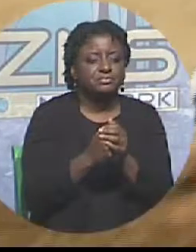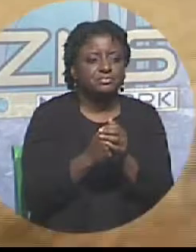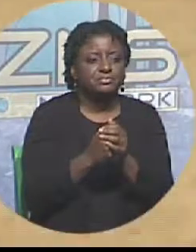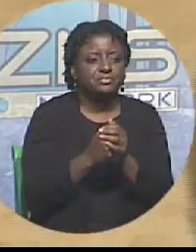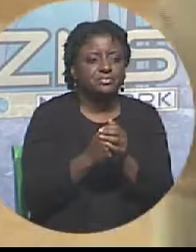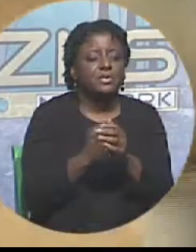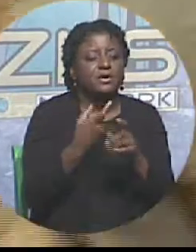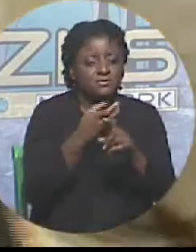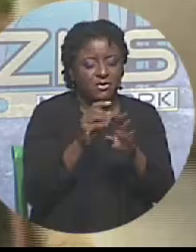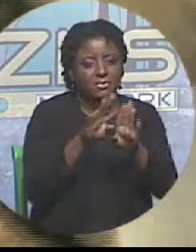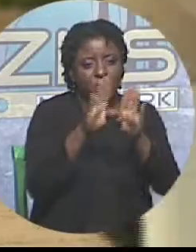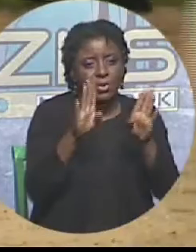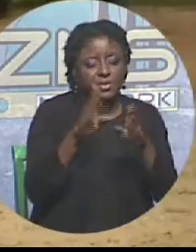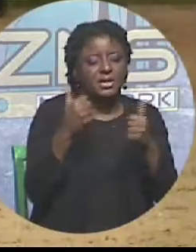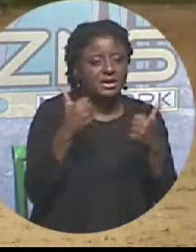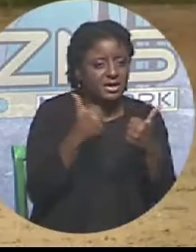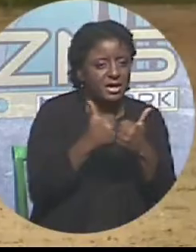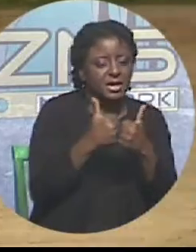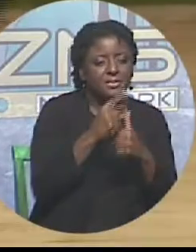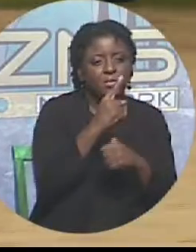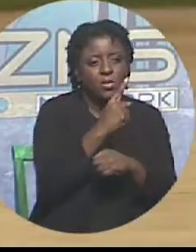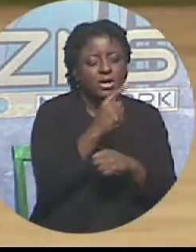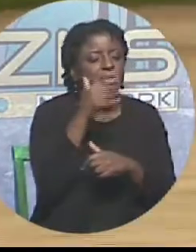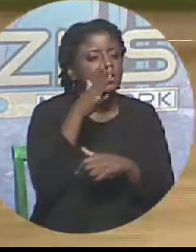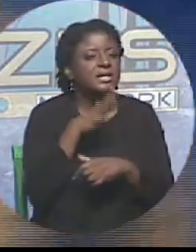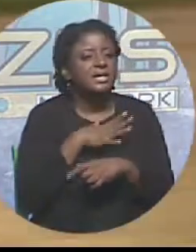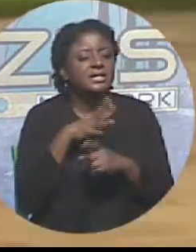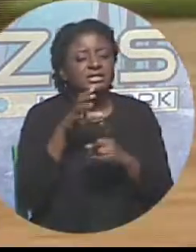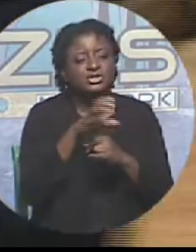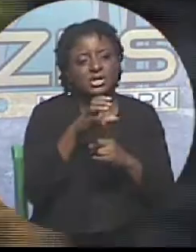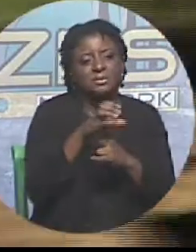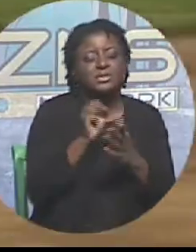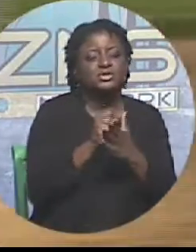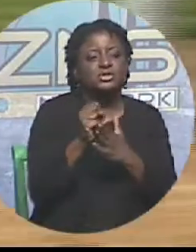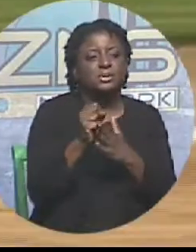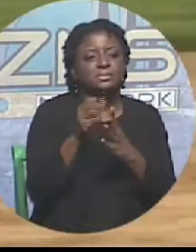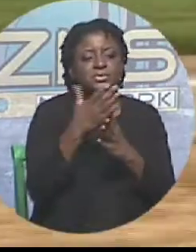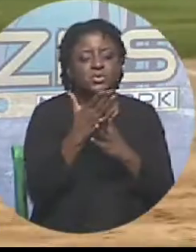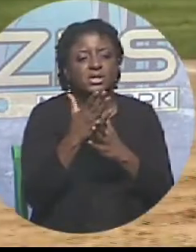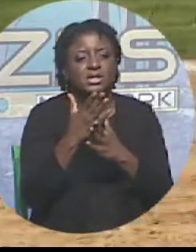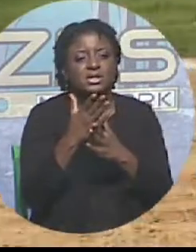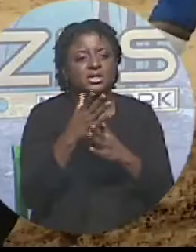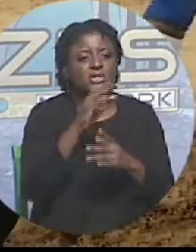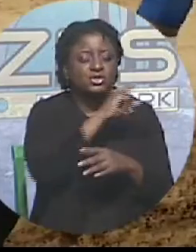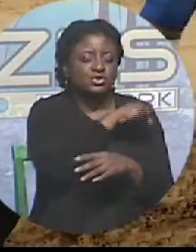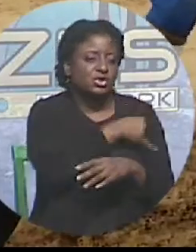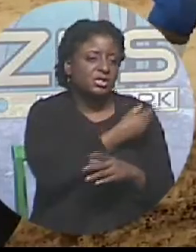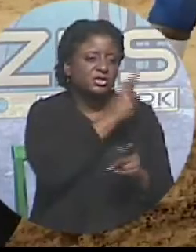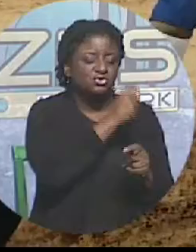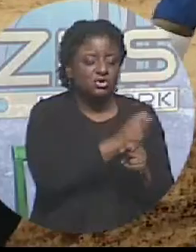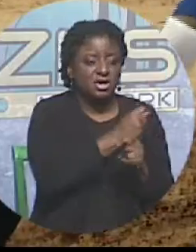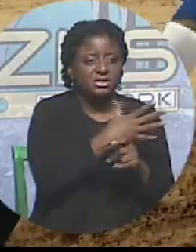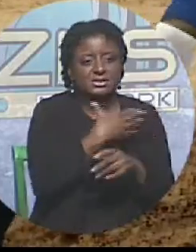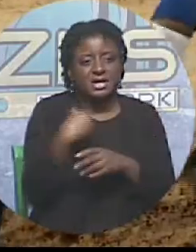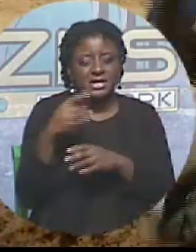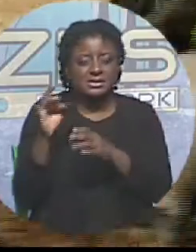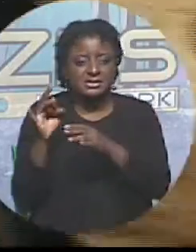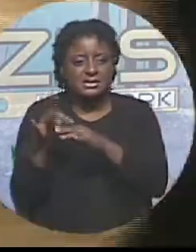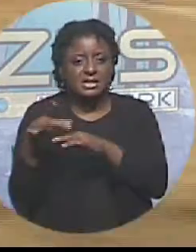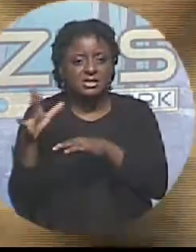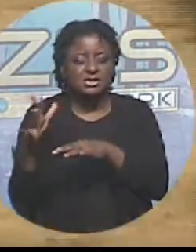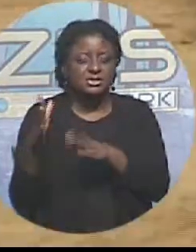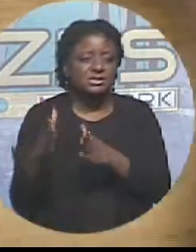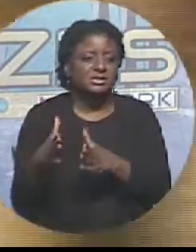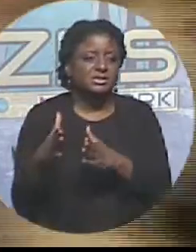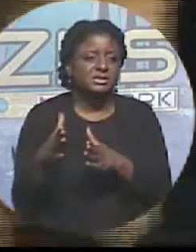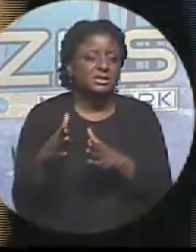From the opening, it was on to game one of the ladies' championship between the Johnson Truckers and the Stingers. This one ends in favor of the